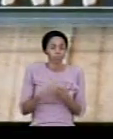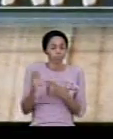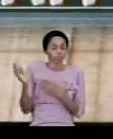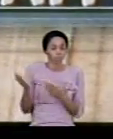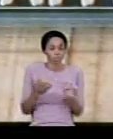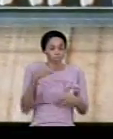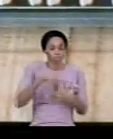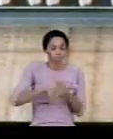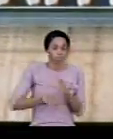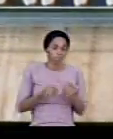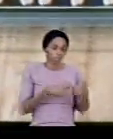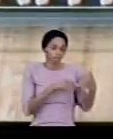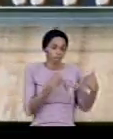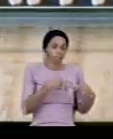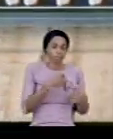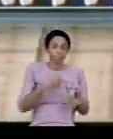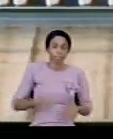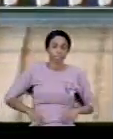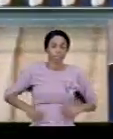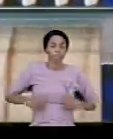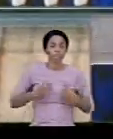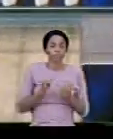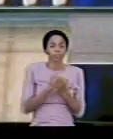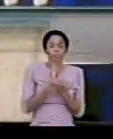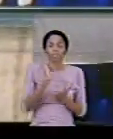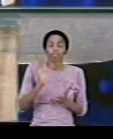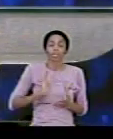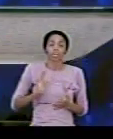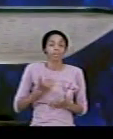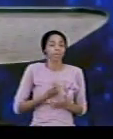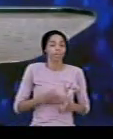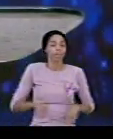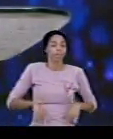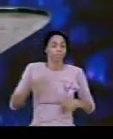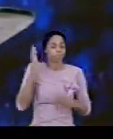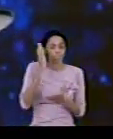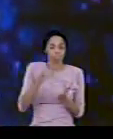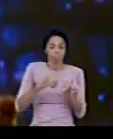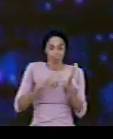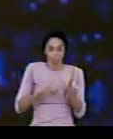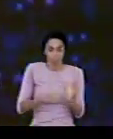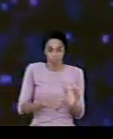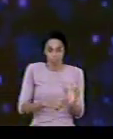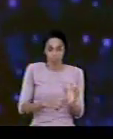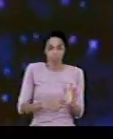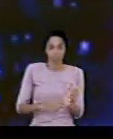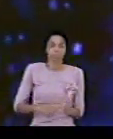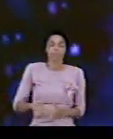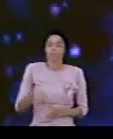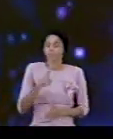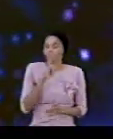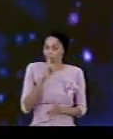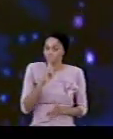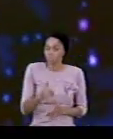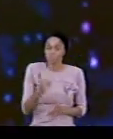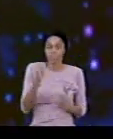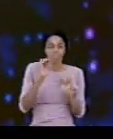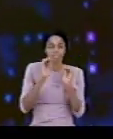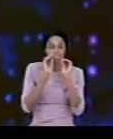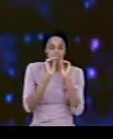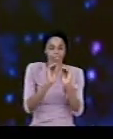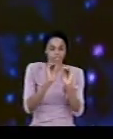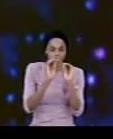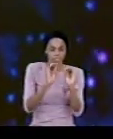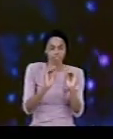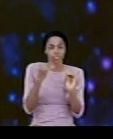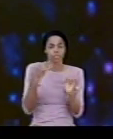life, so that our lives will show and reflect actually the teaching